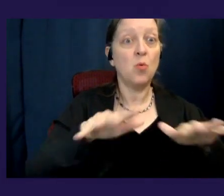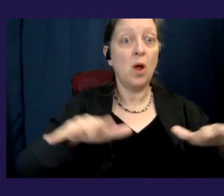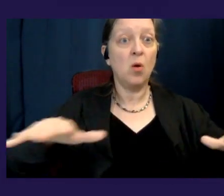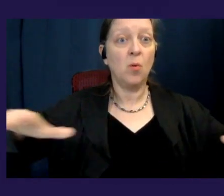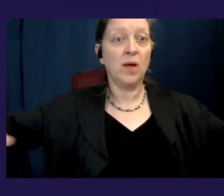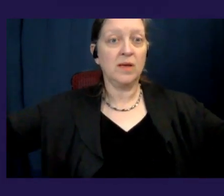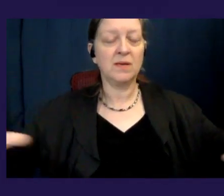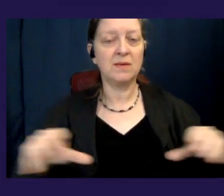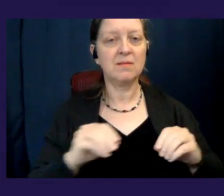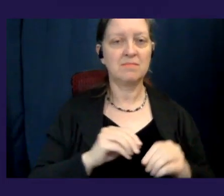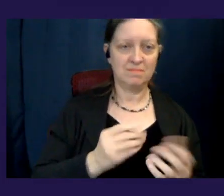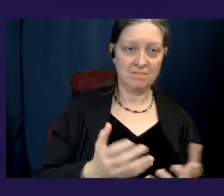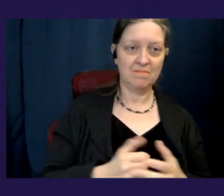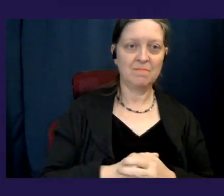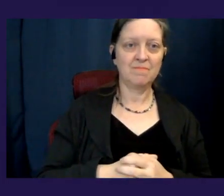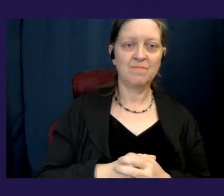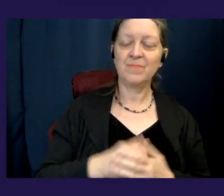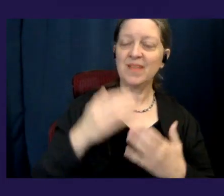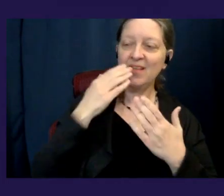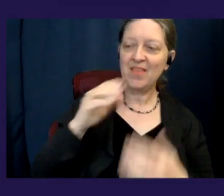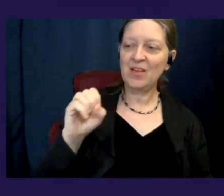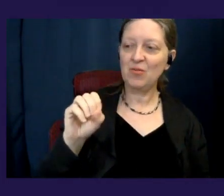Thank you. Eve Shapiro.